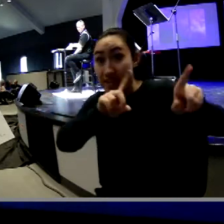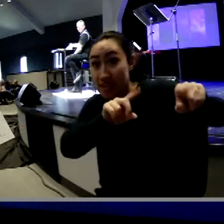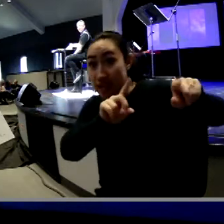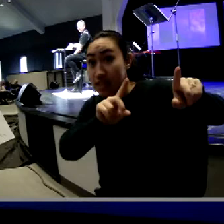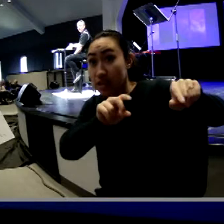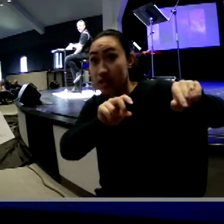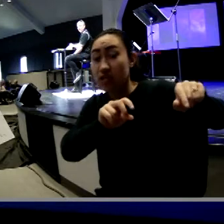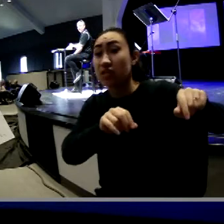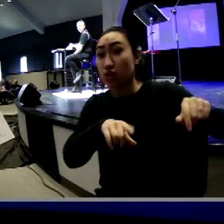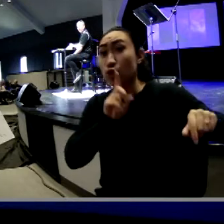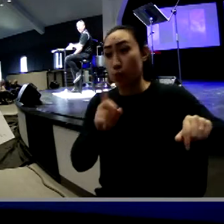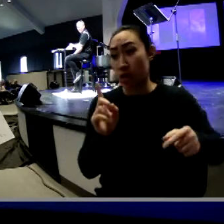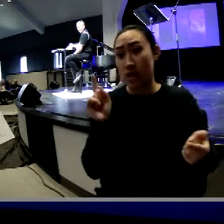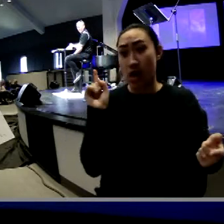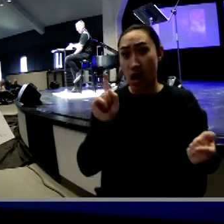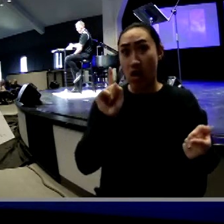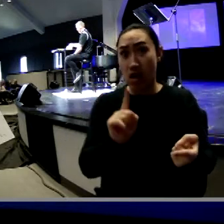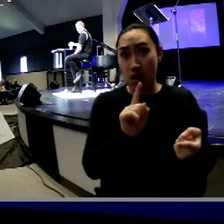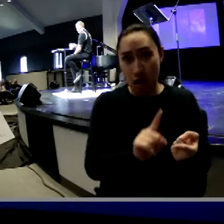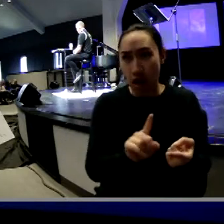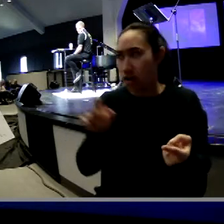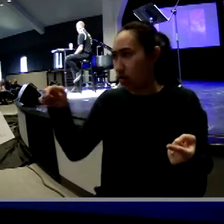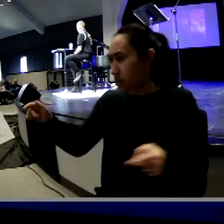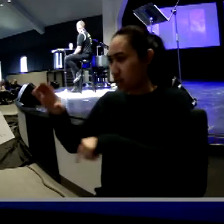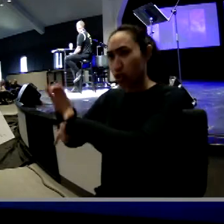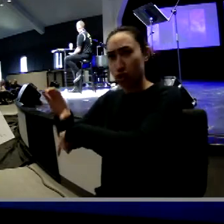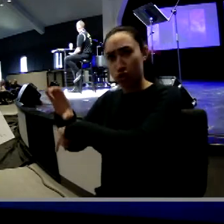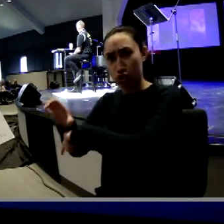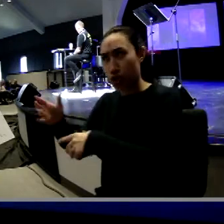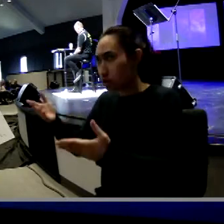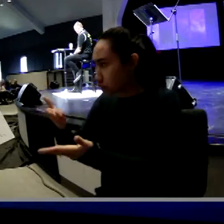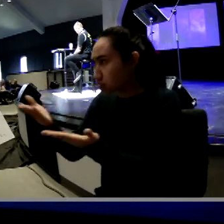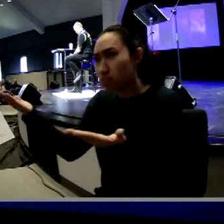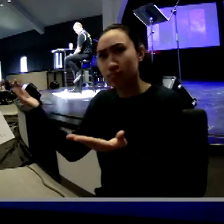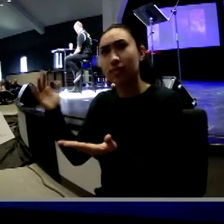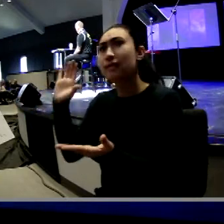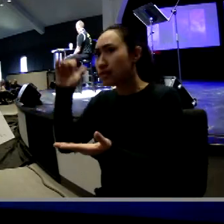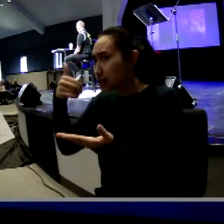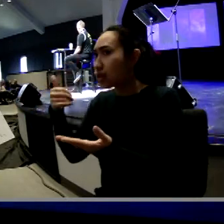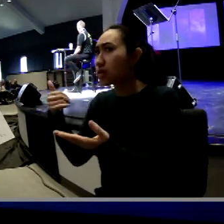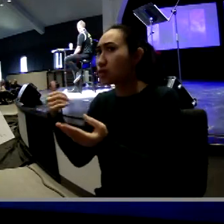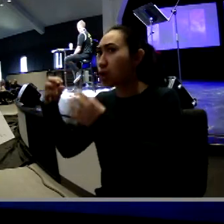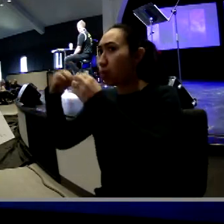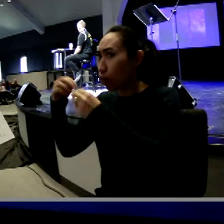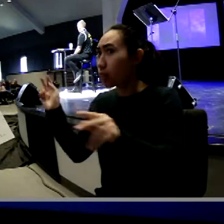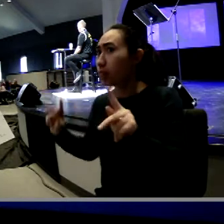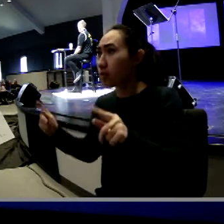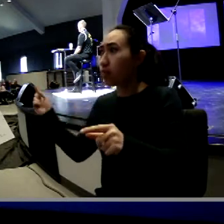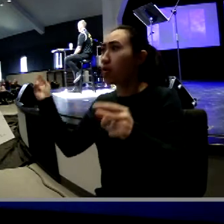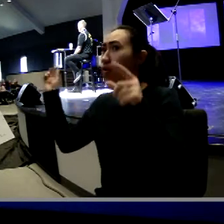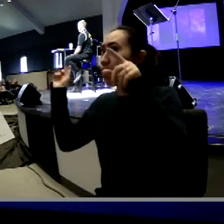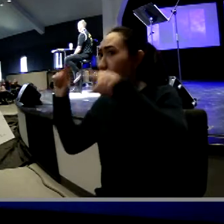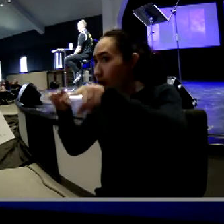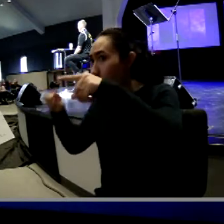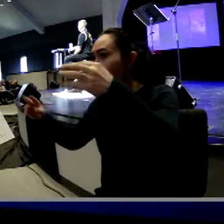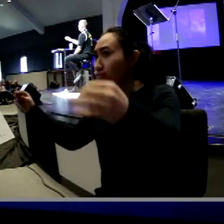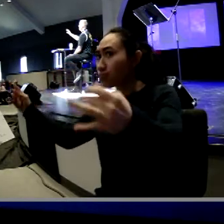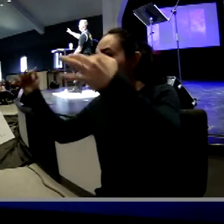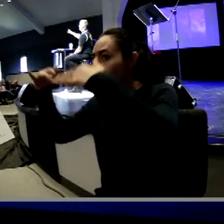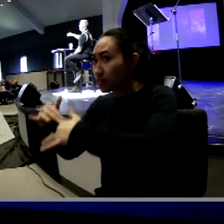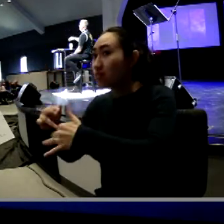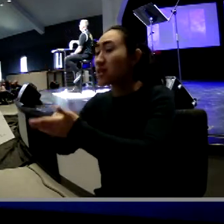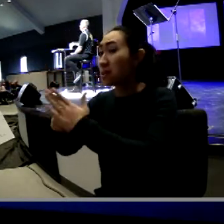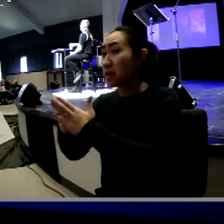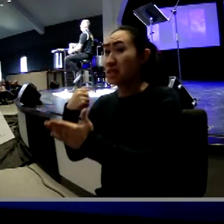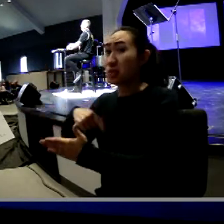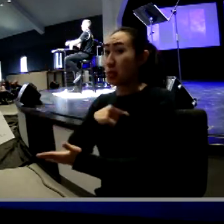doesn't equal success in our story. We need something bigger than just attendance. You know what we need? I'm going to talk about it. It's one of our values. We talked